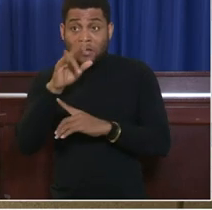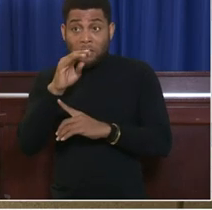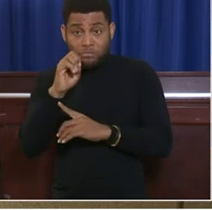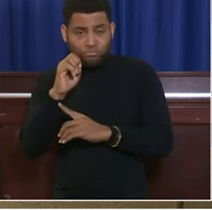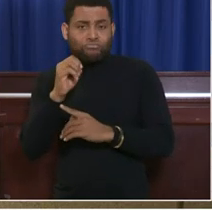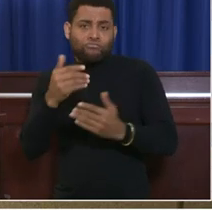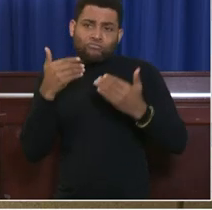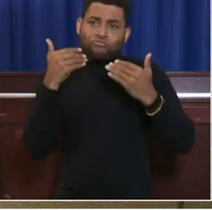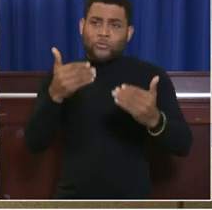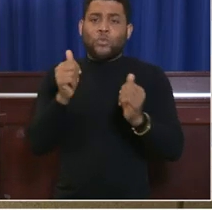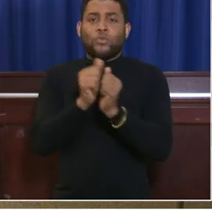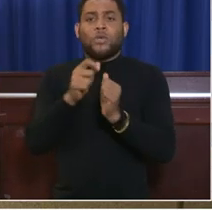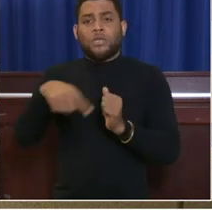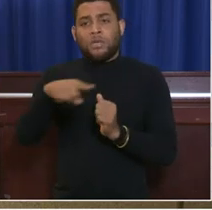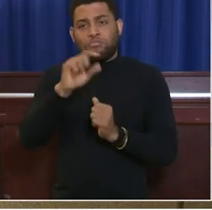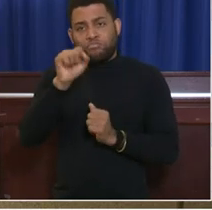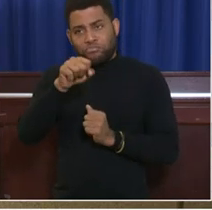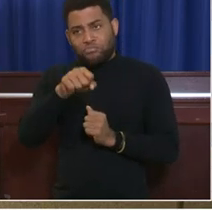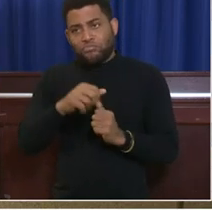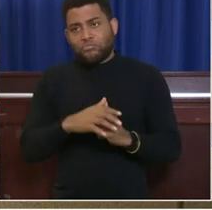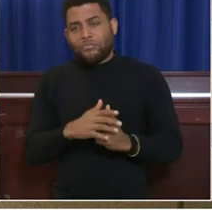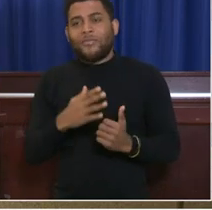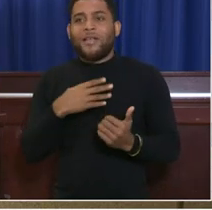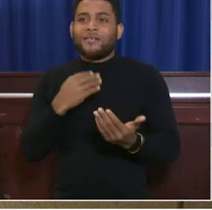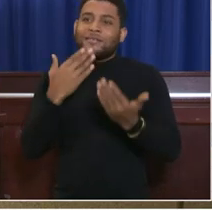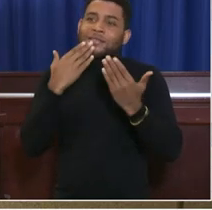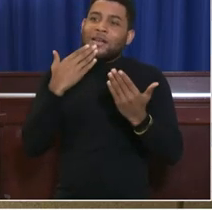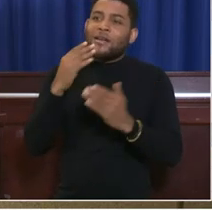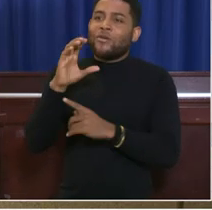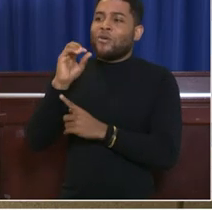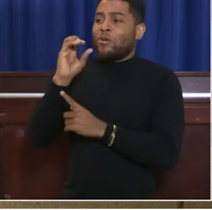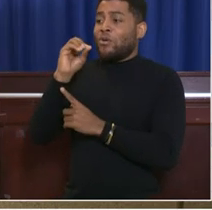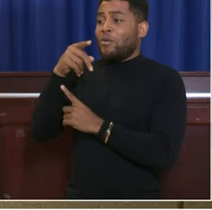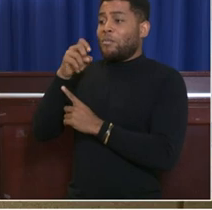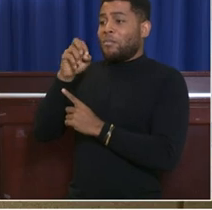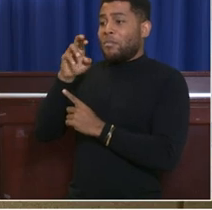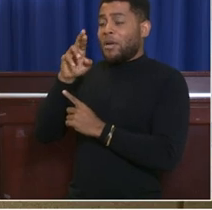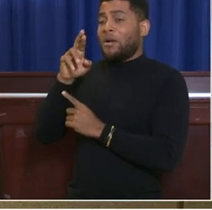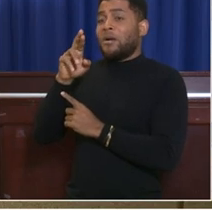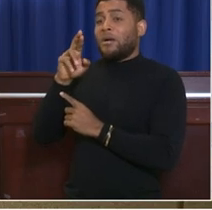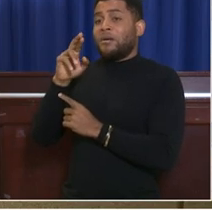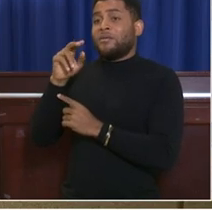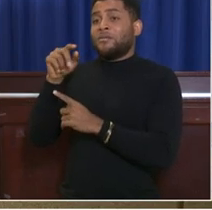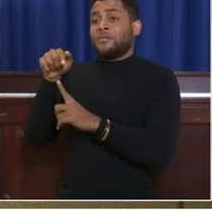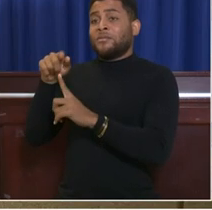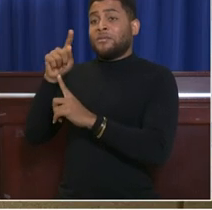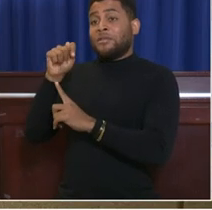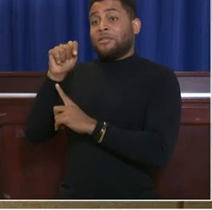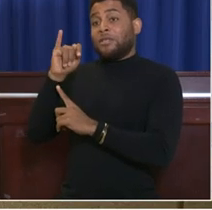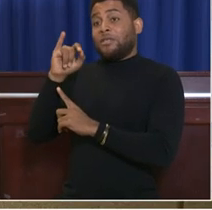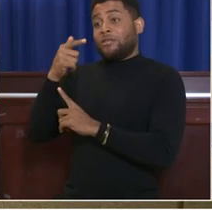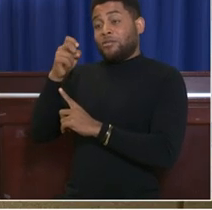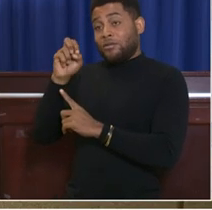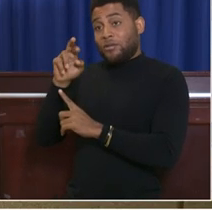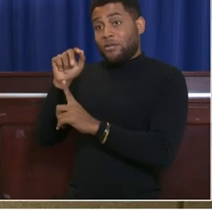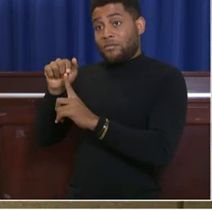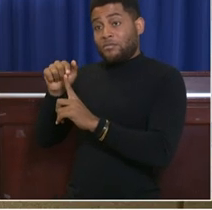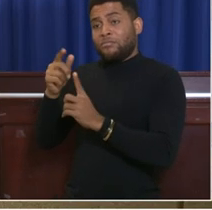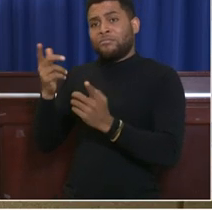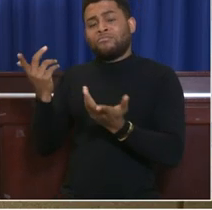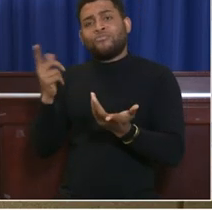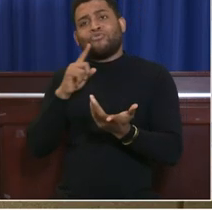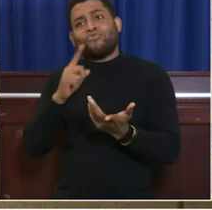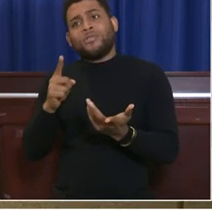grateful to Ms. Cooper and Mr. Tishner for actually describing what it is that supervision is and what